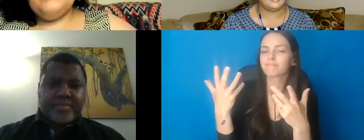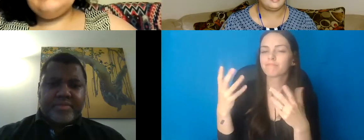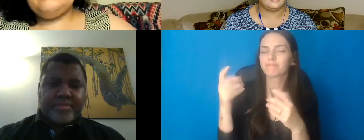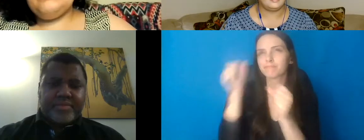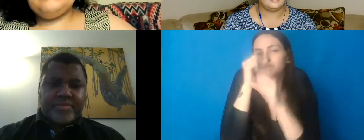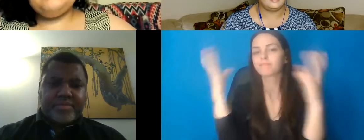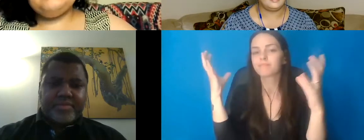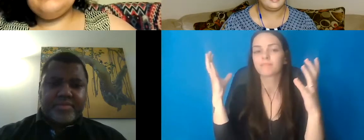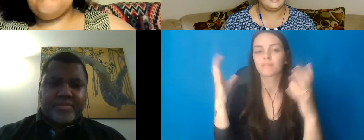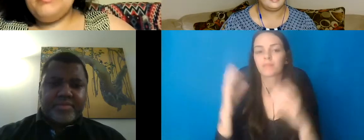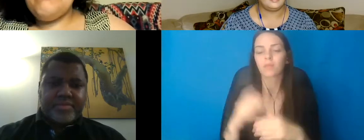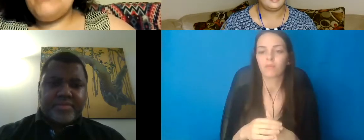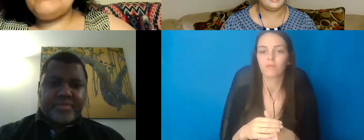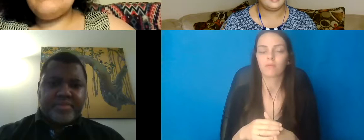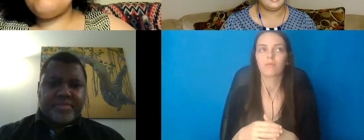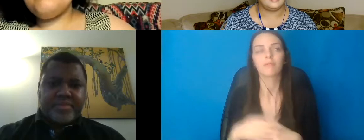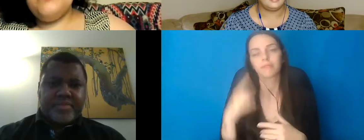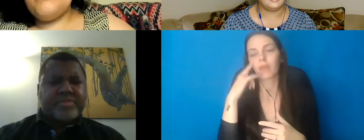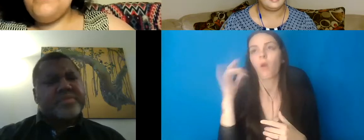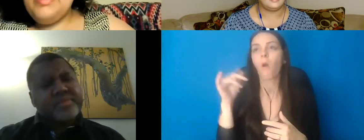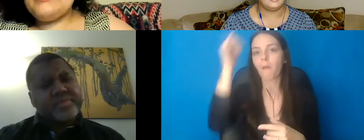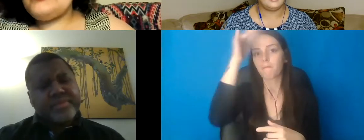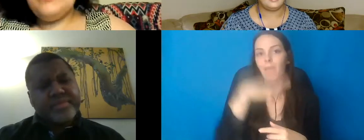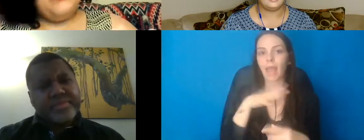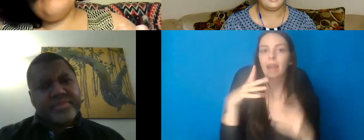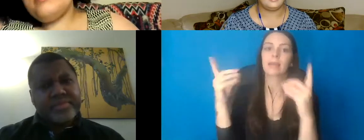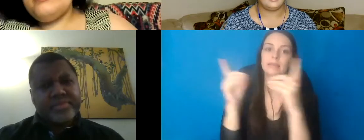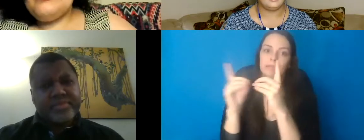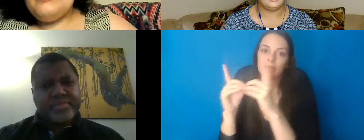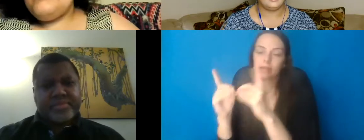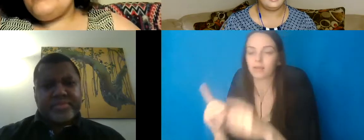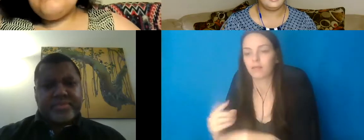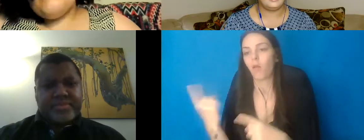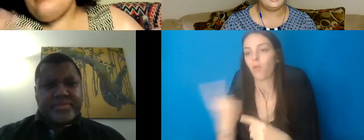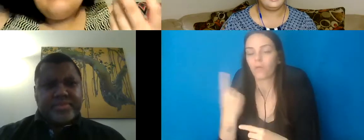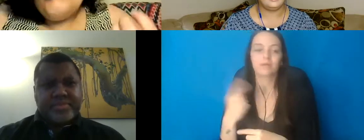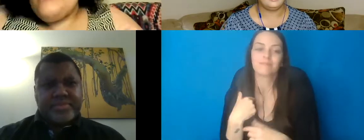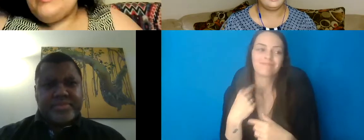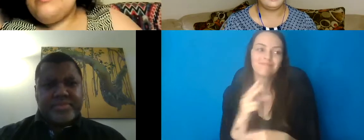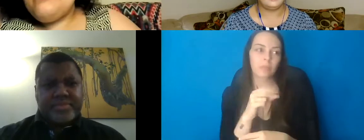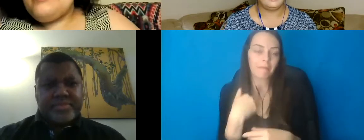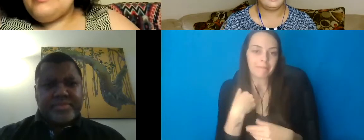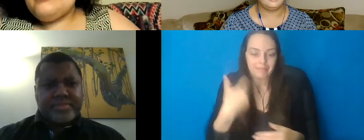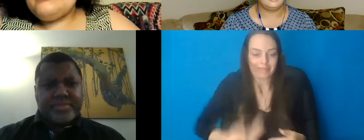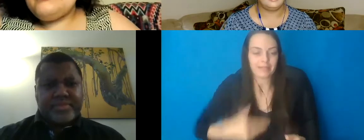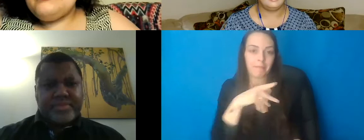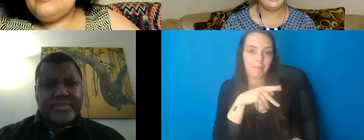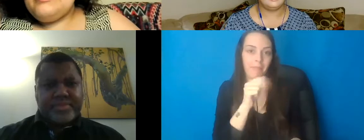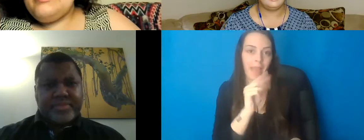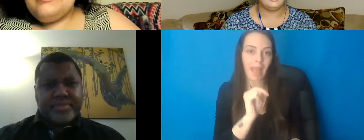there must have been a series of men involved, and it's like, well, in pants, so like I love who I love,